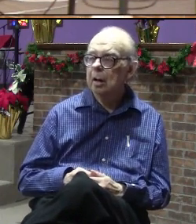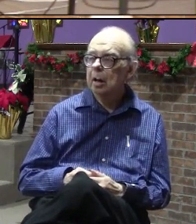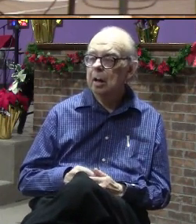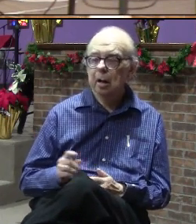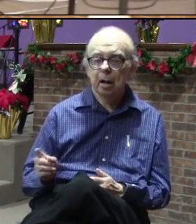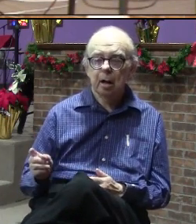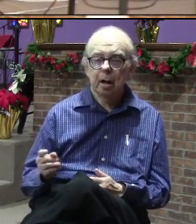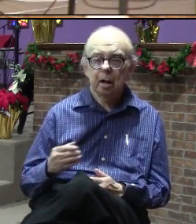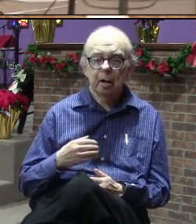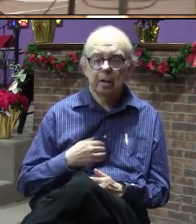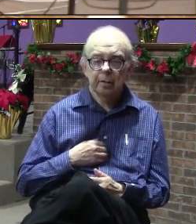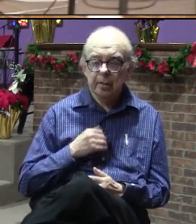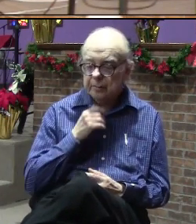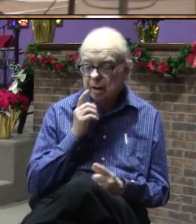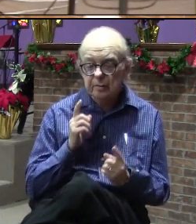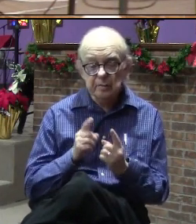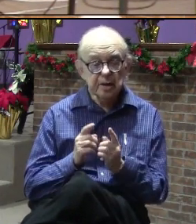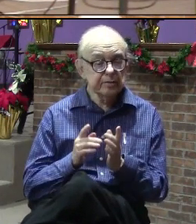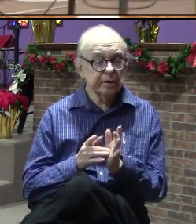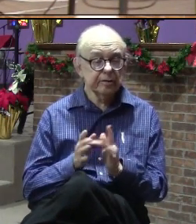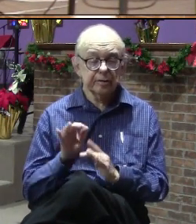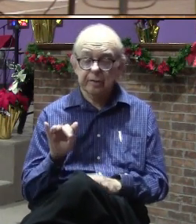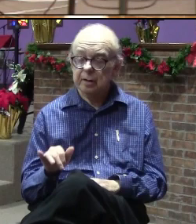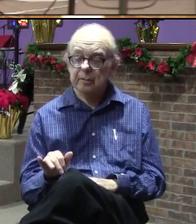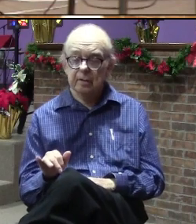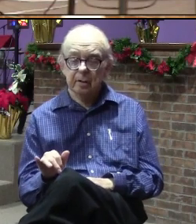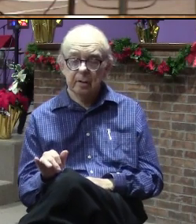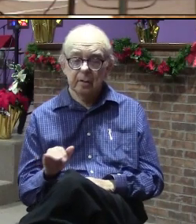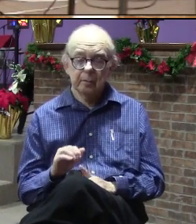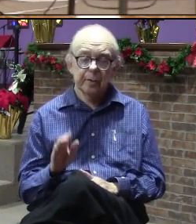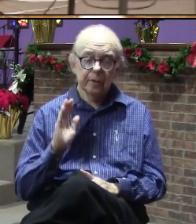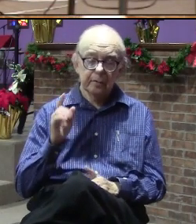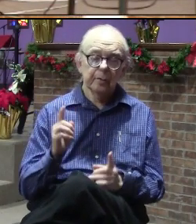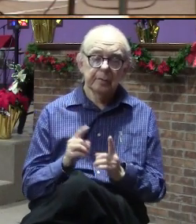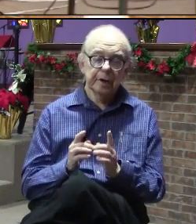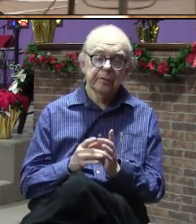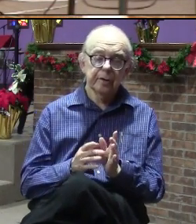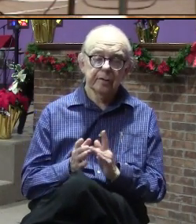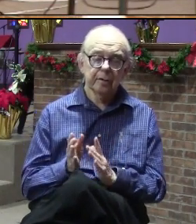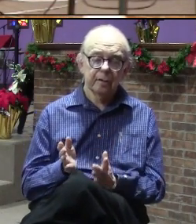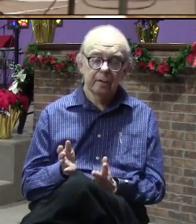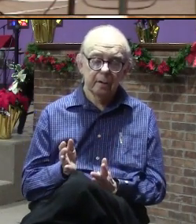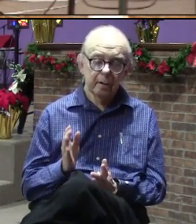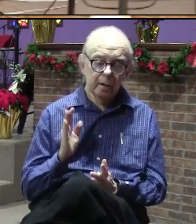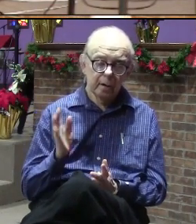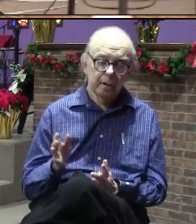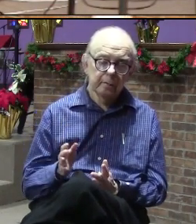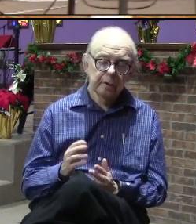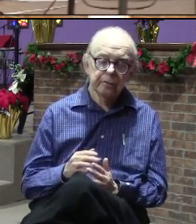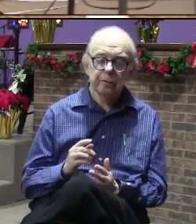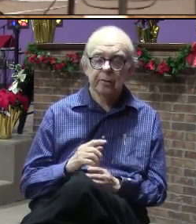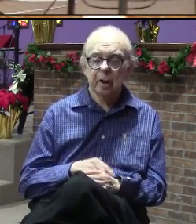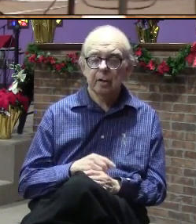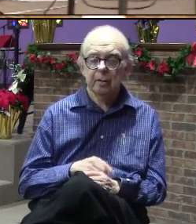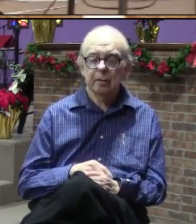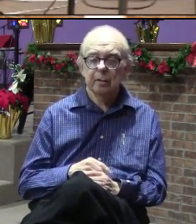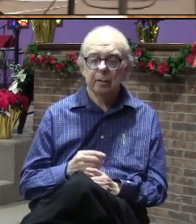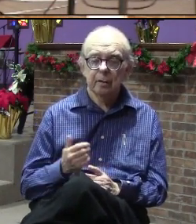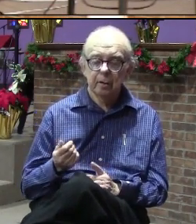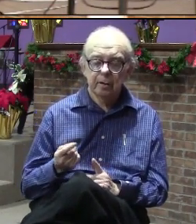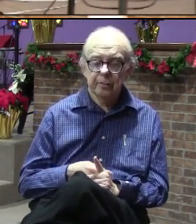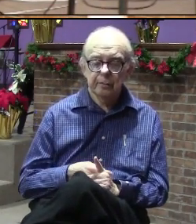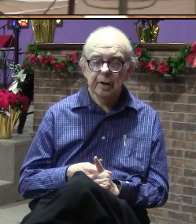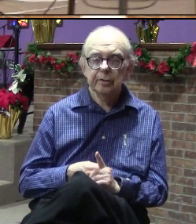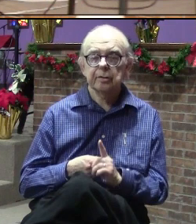And they haven't even met Jesus yet, but they're going to. They're going to meet him soon in a few months,